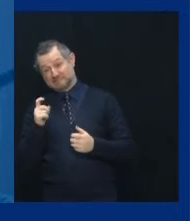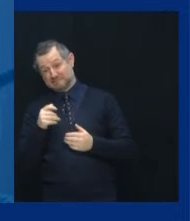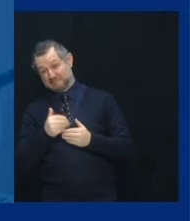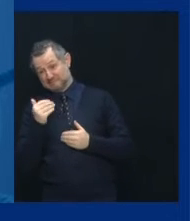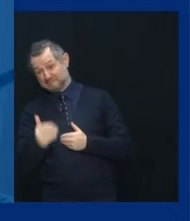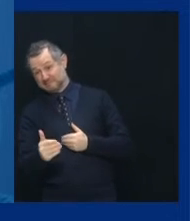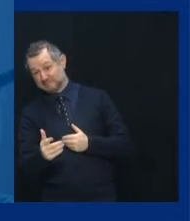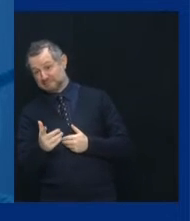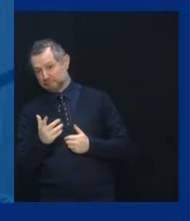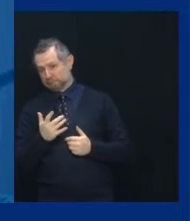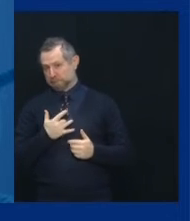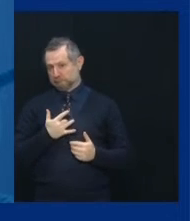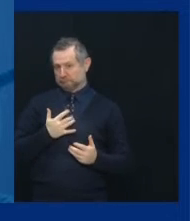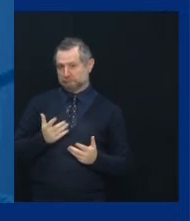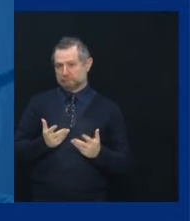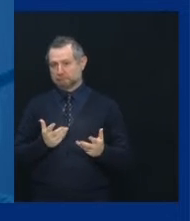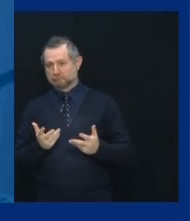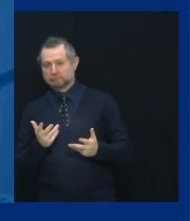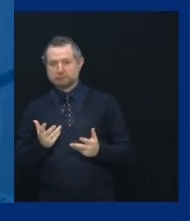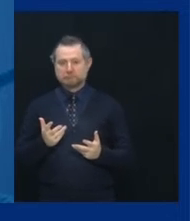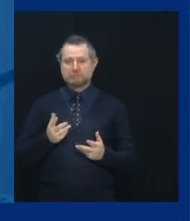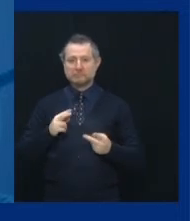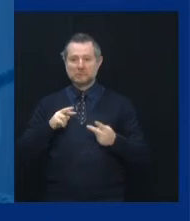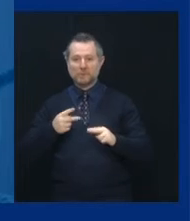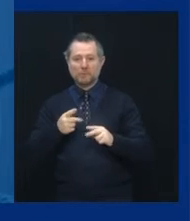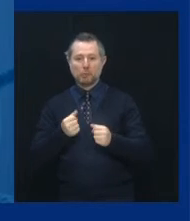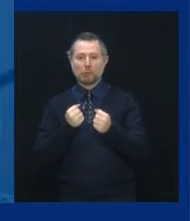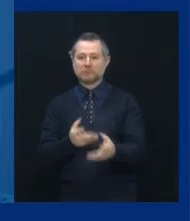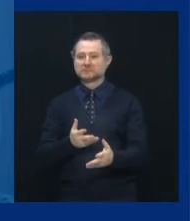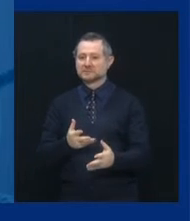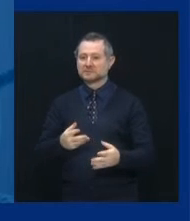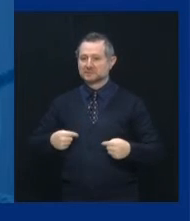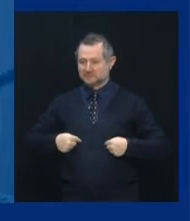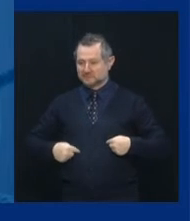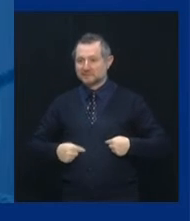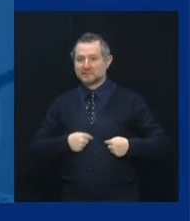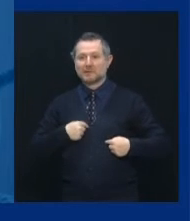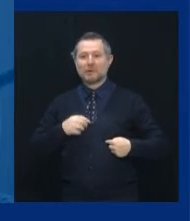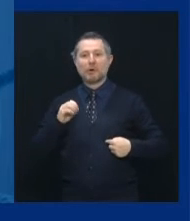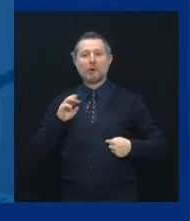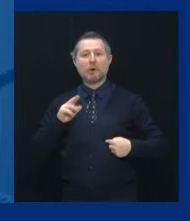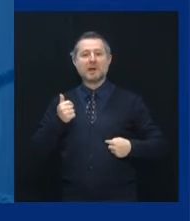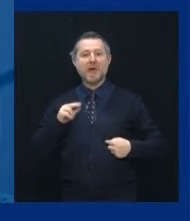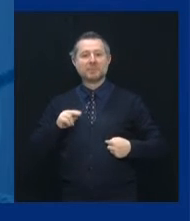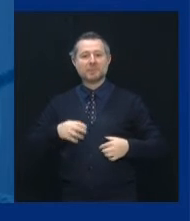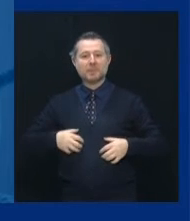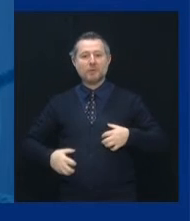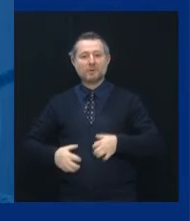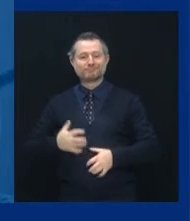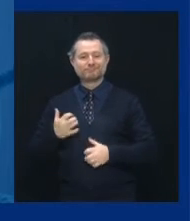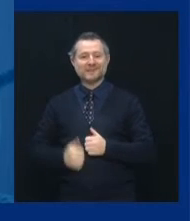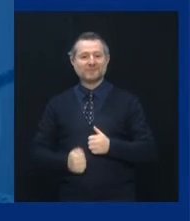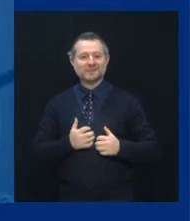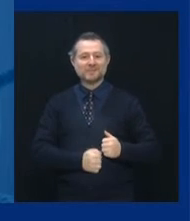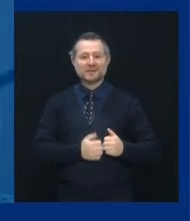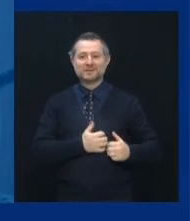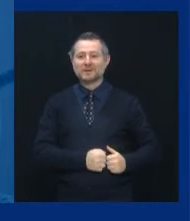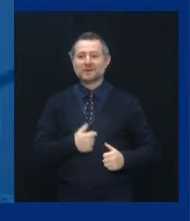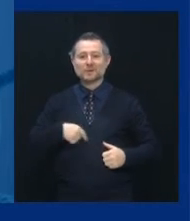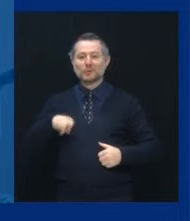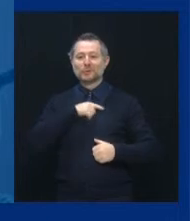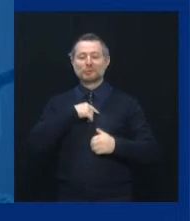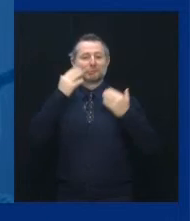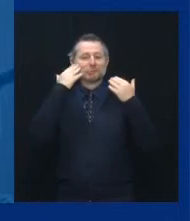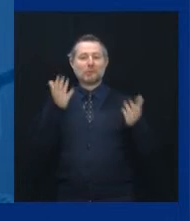to create organ damage? They don't even know what the long-term consequences of this COVID